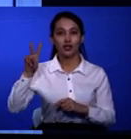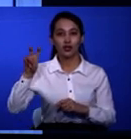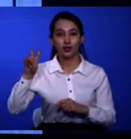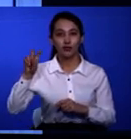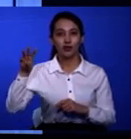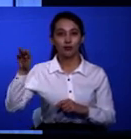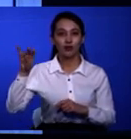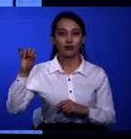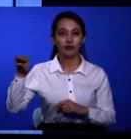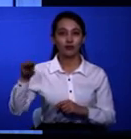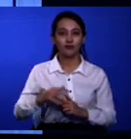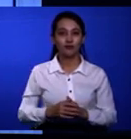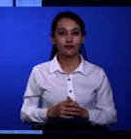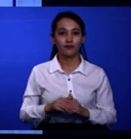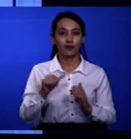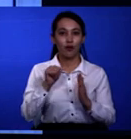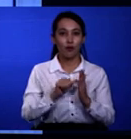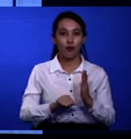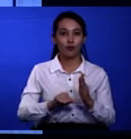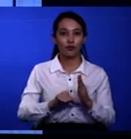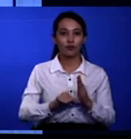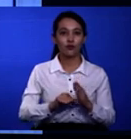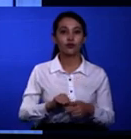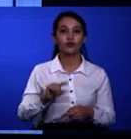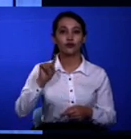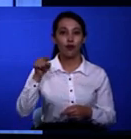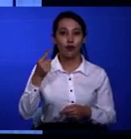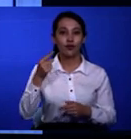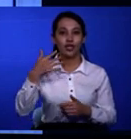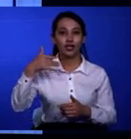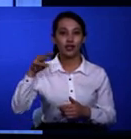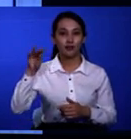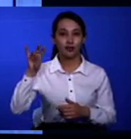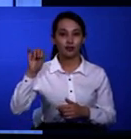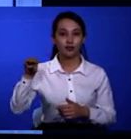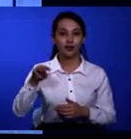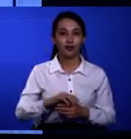minut. 6 soat 50 minut.